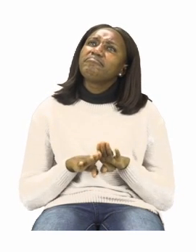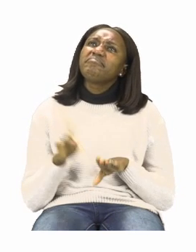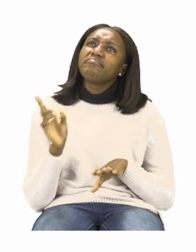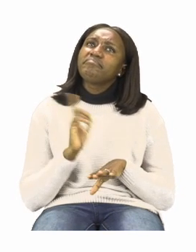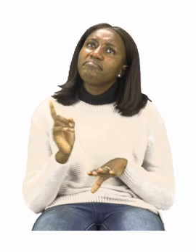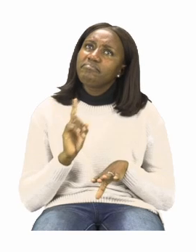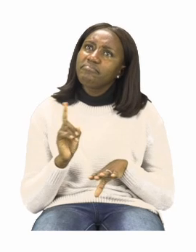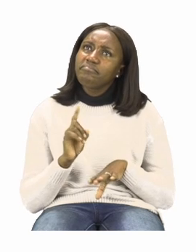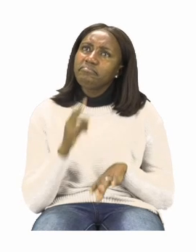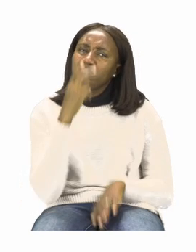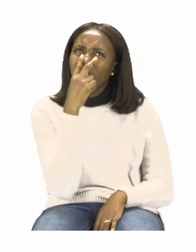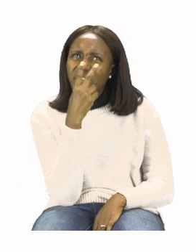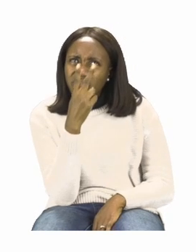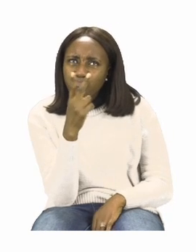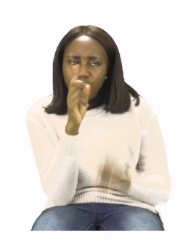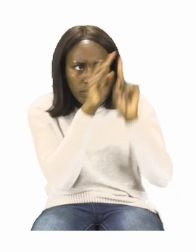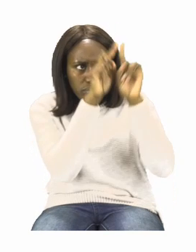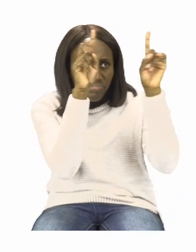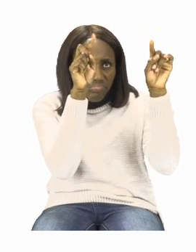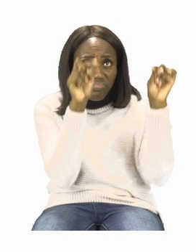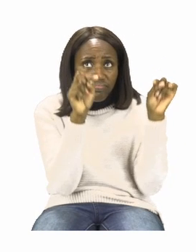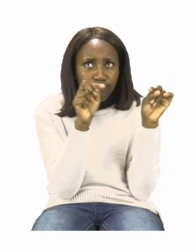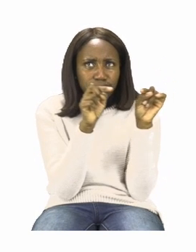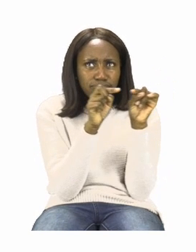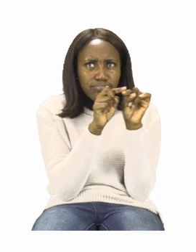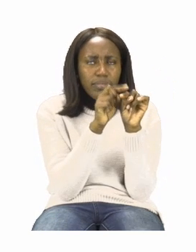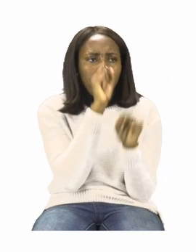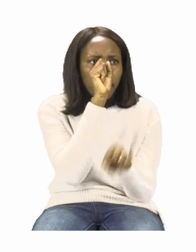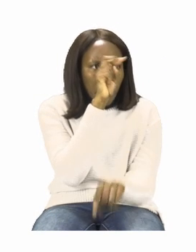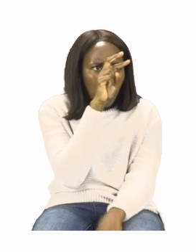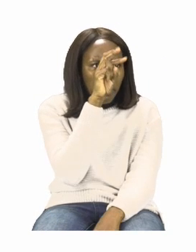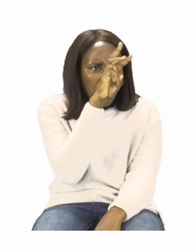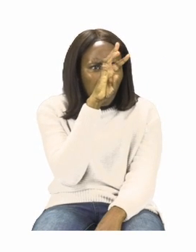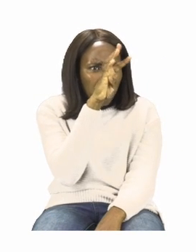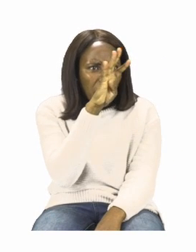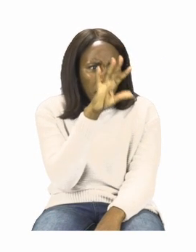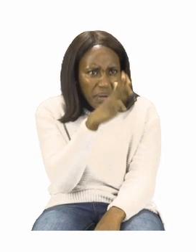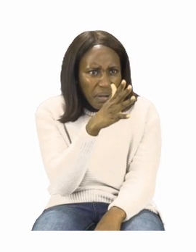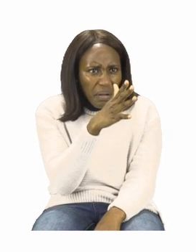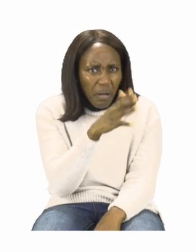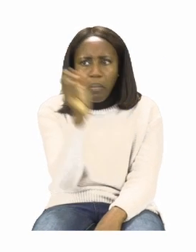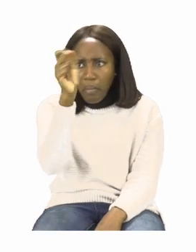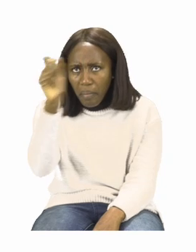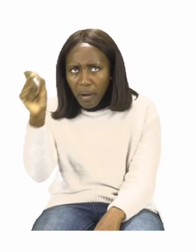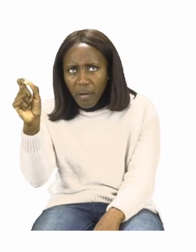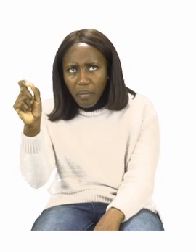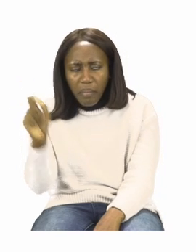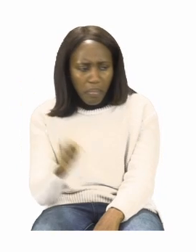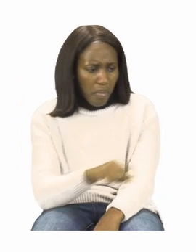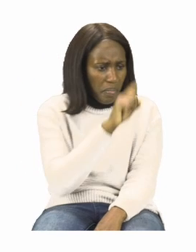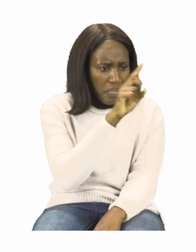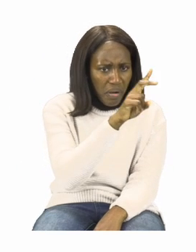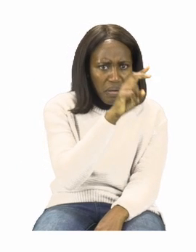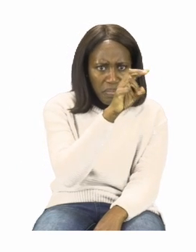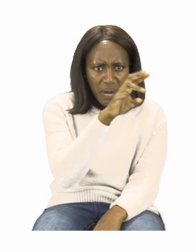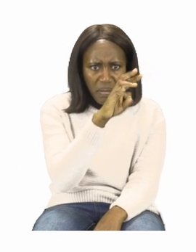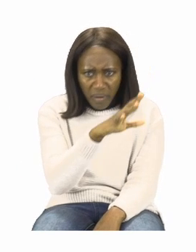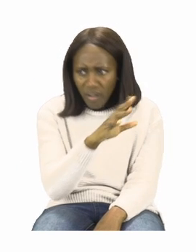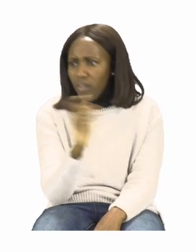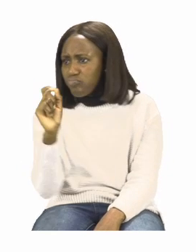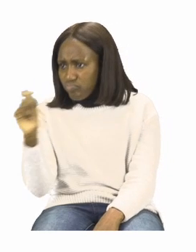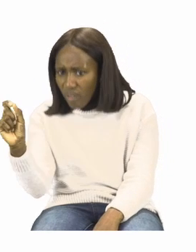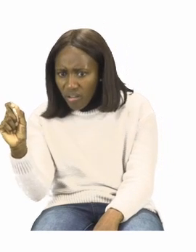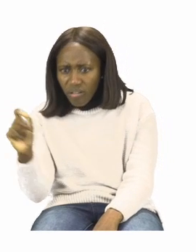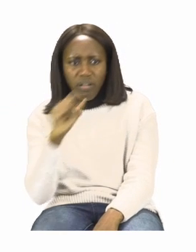at each block and count how many objects we have in each